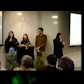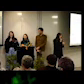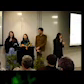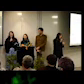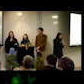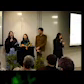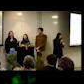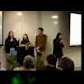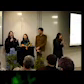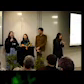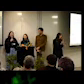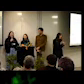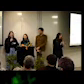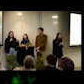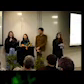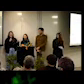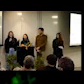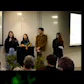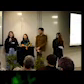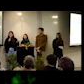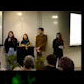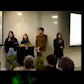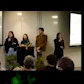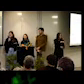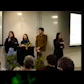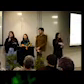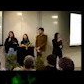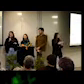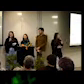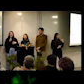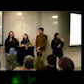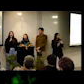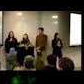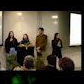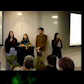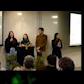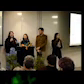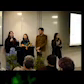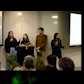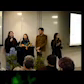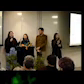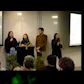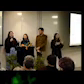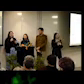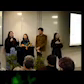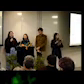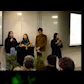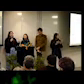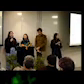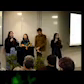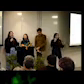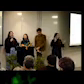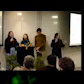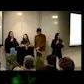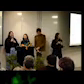you know, neurodiversity. We have kids who will never have any motor disabilities and will have only social struggles or